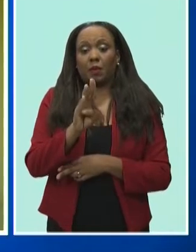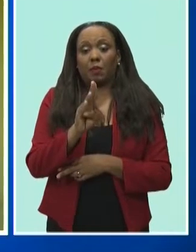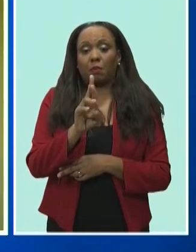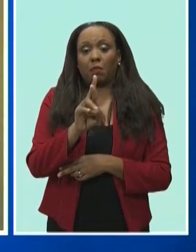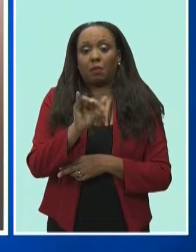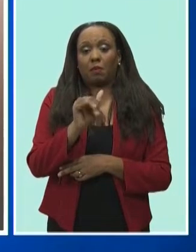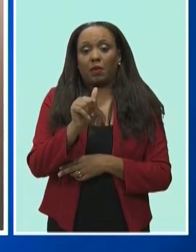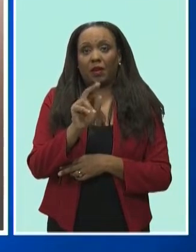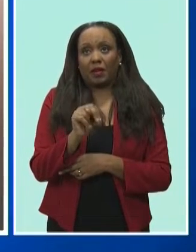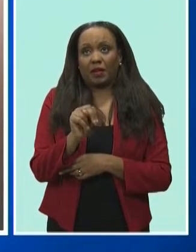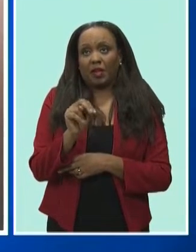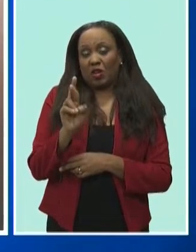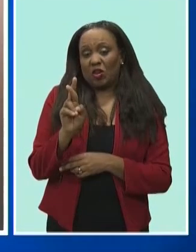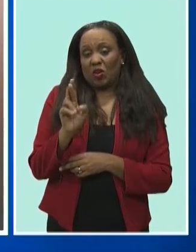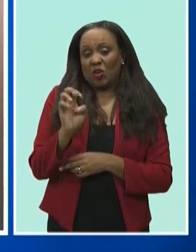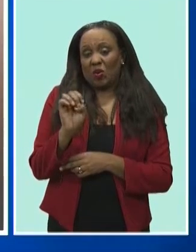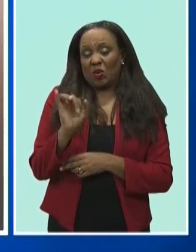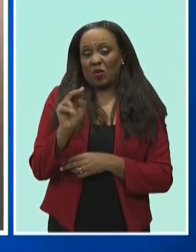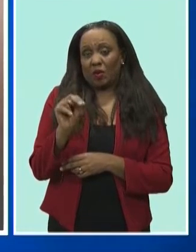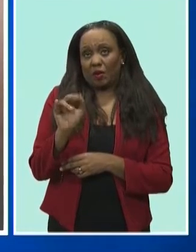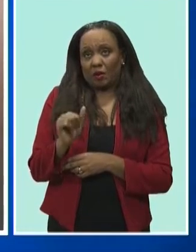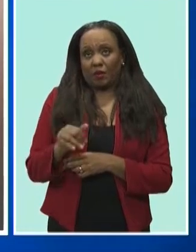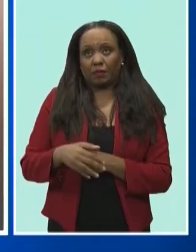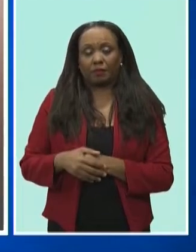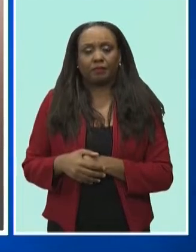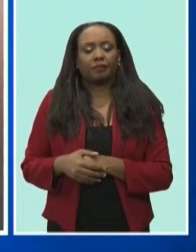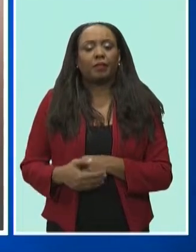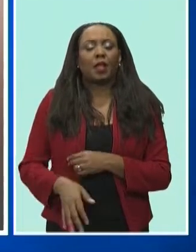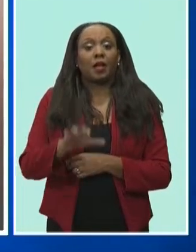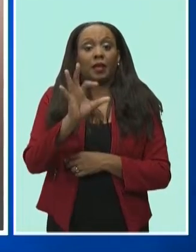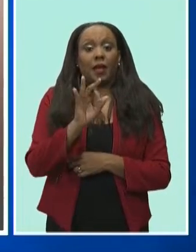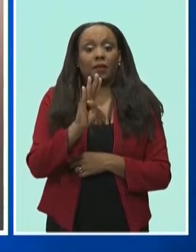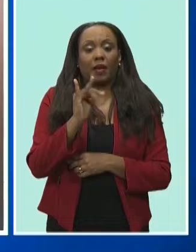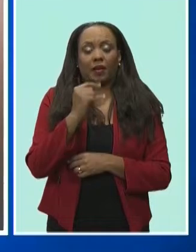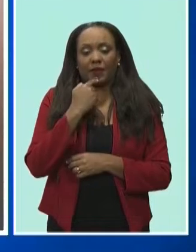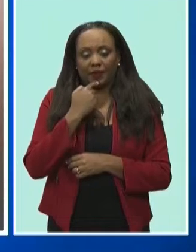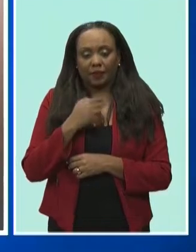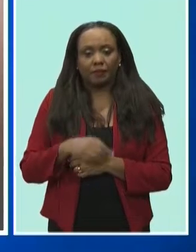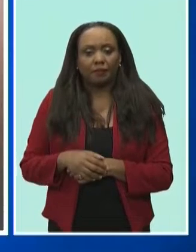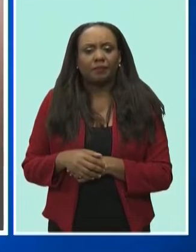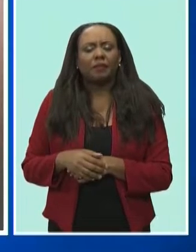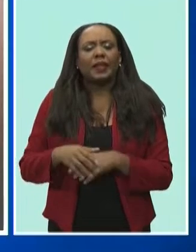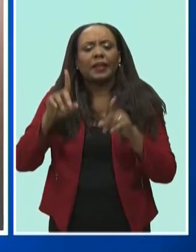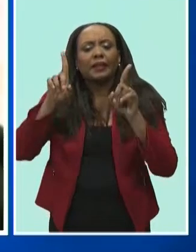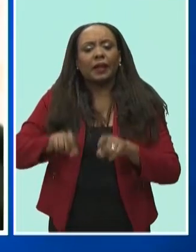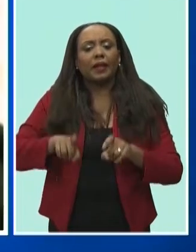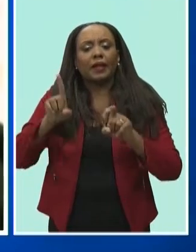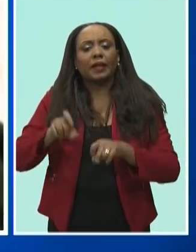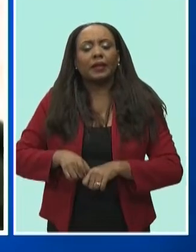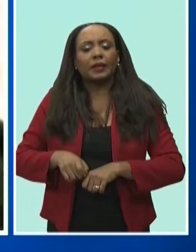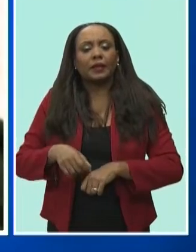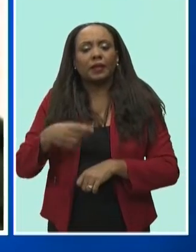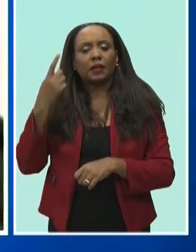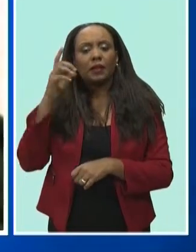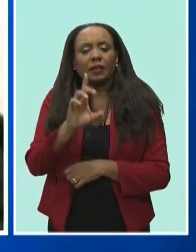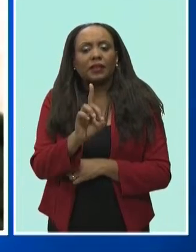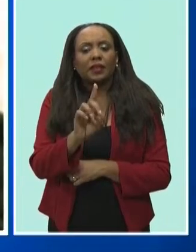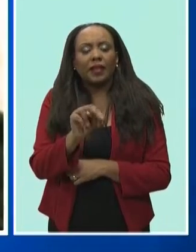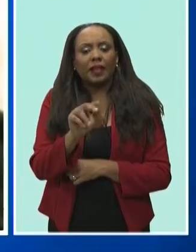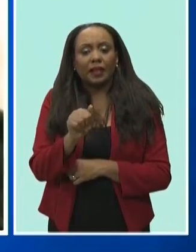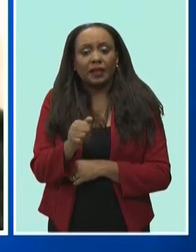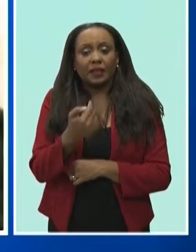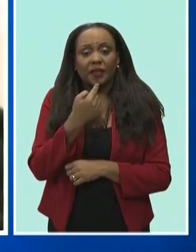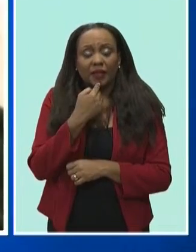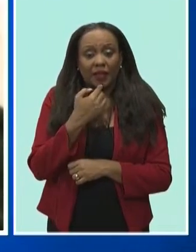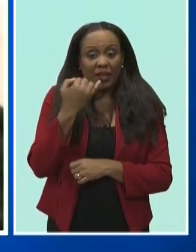Michael Reaney. The FBI made the announcement late today saying DNA results have been returned, indicating the person in question is